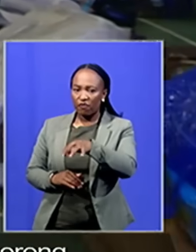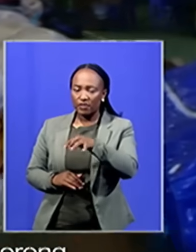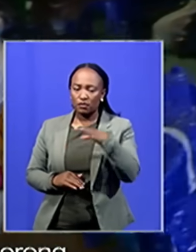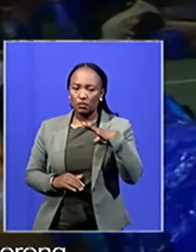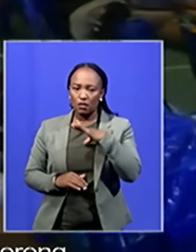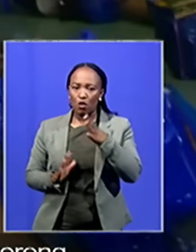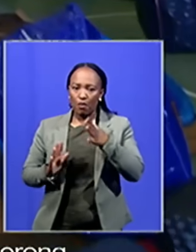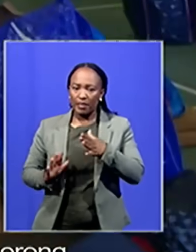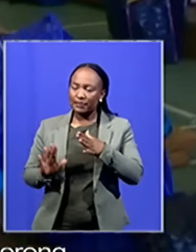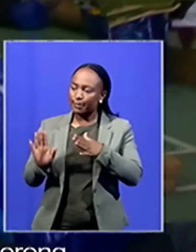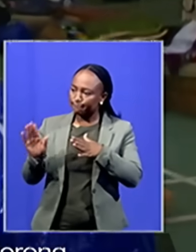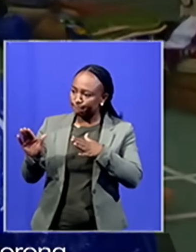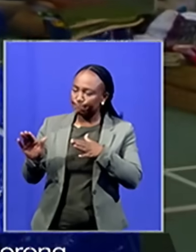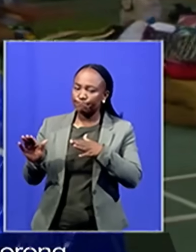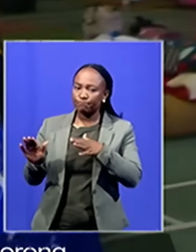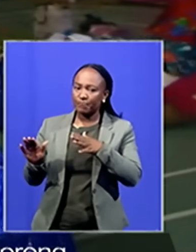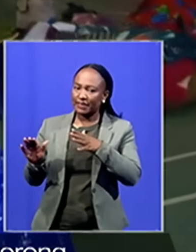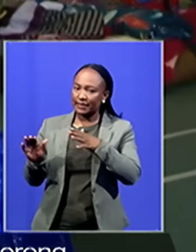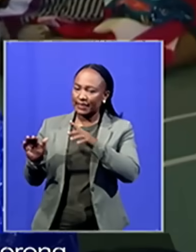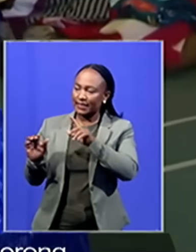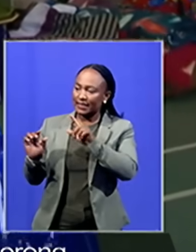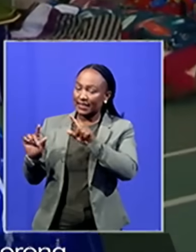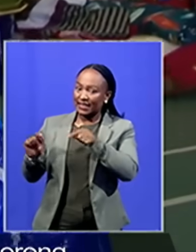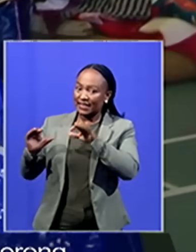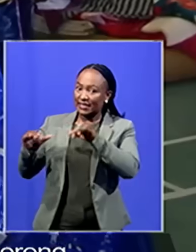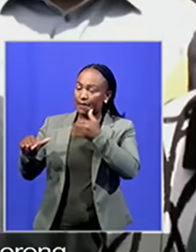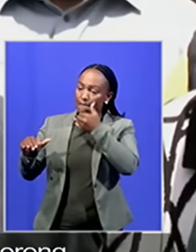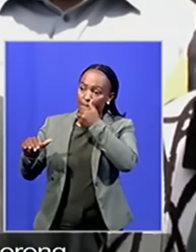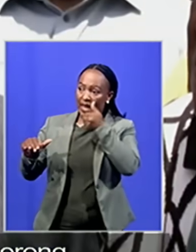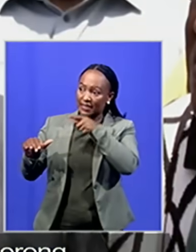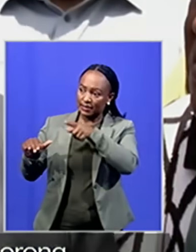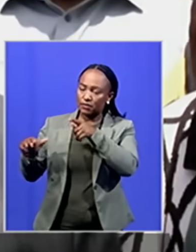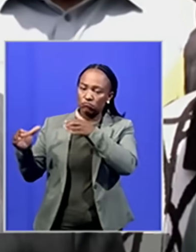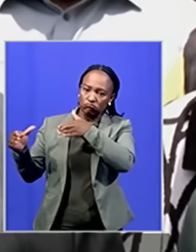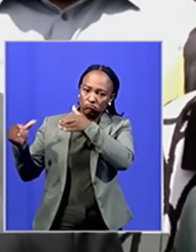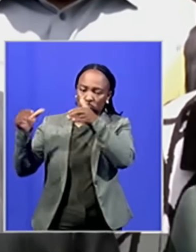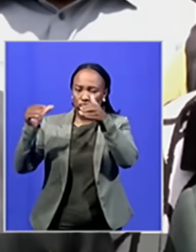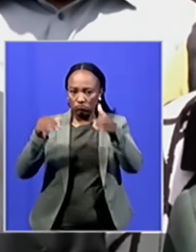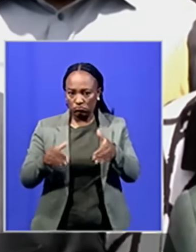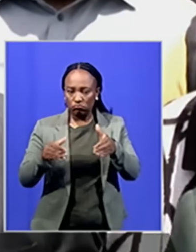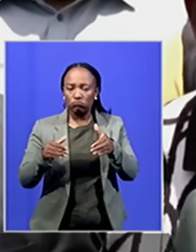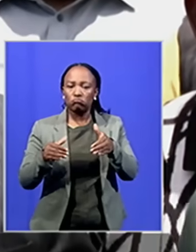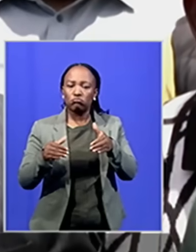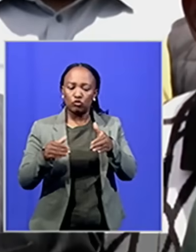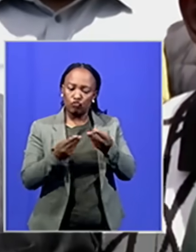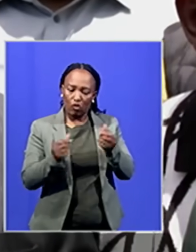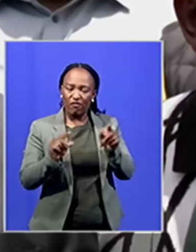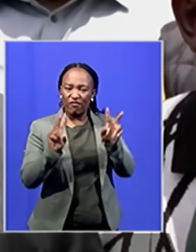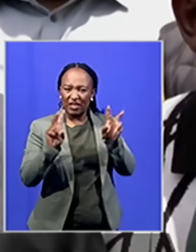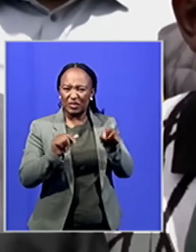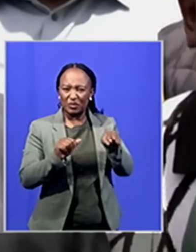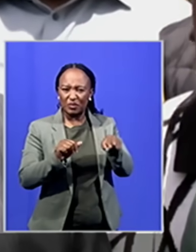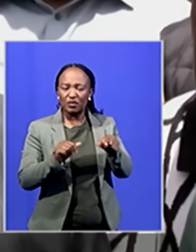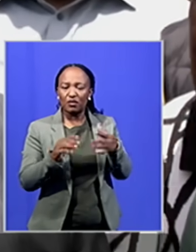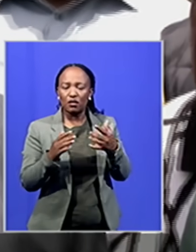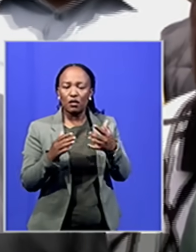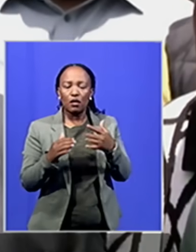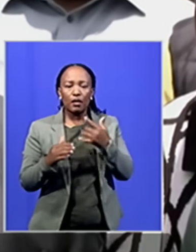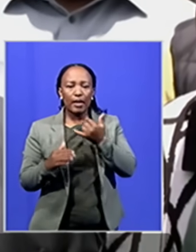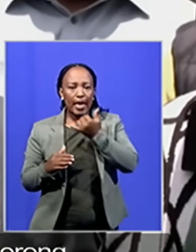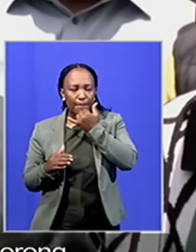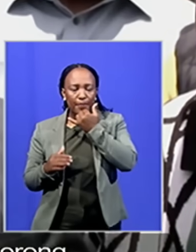team that can take on these people that are terrorizing. And I'm glad that the PC has done